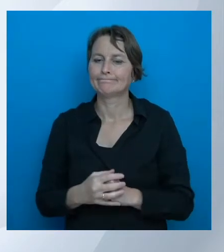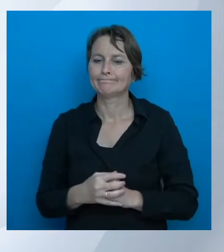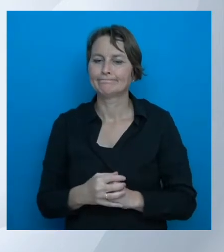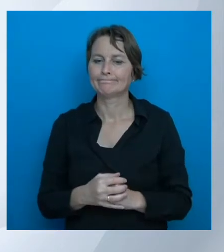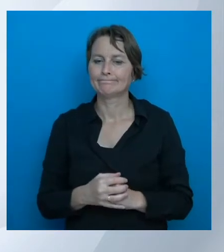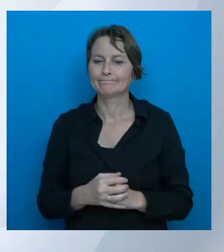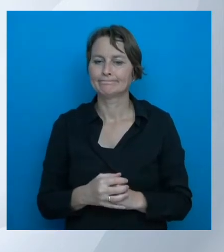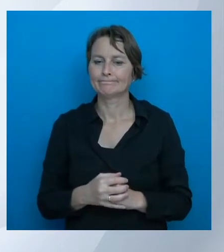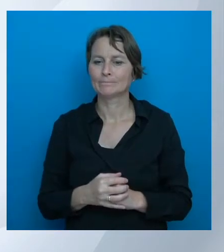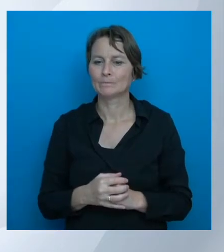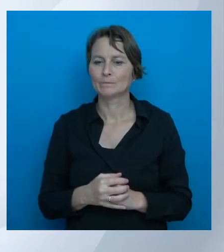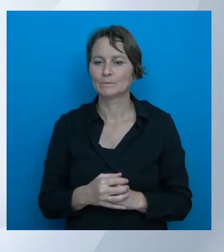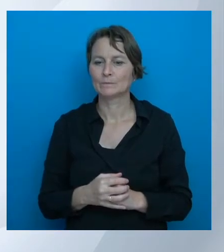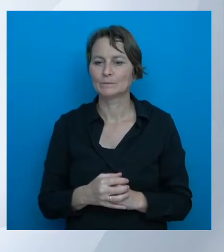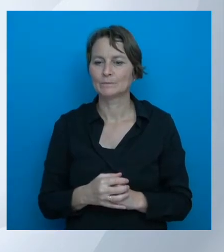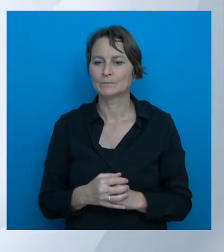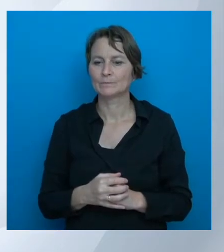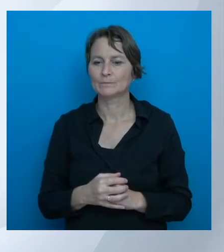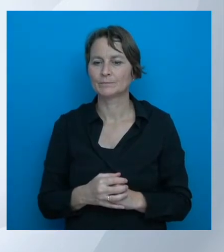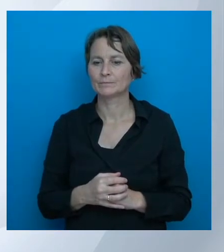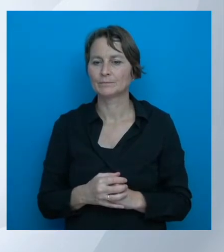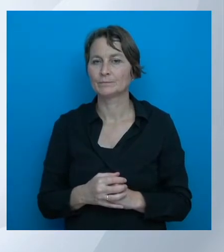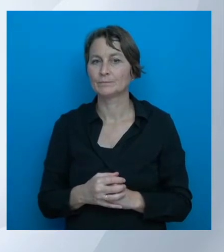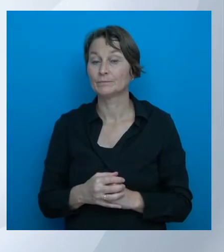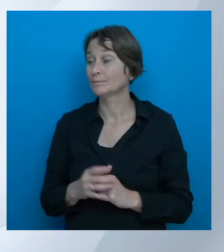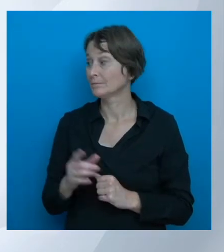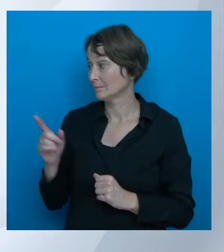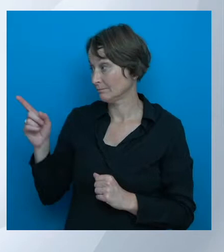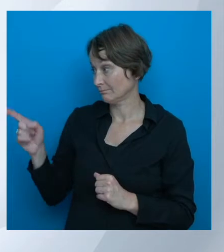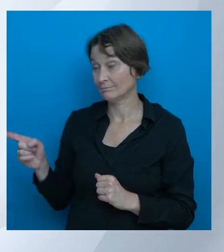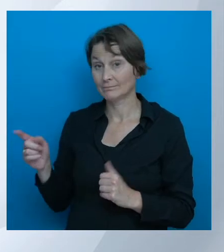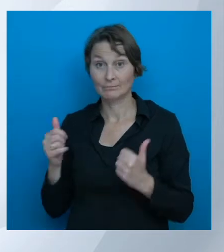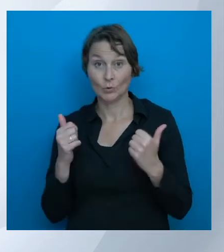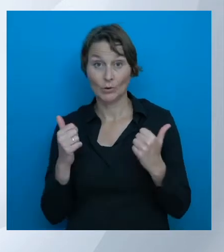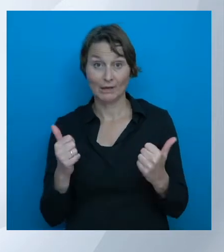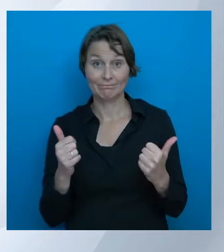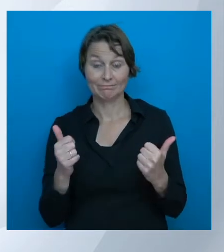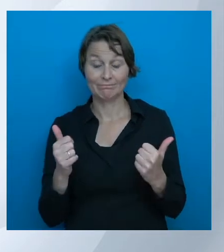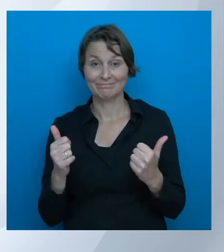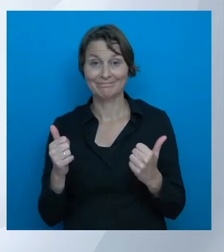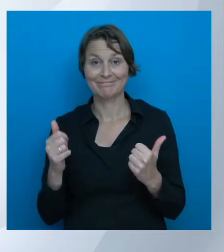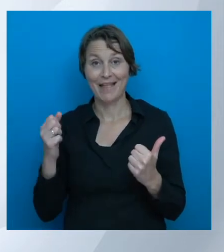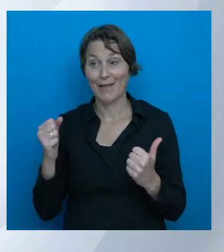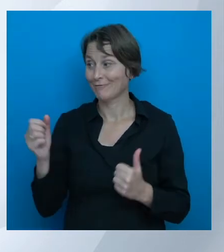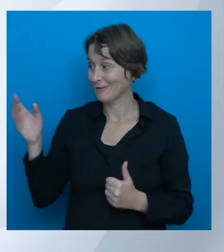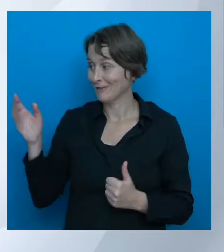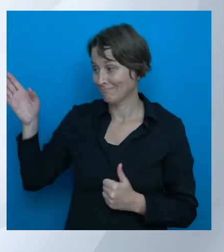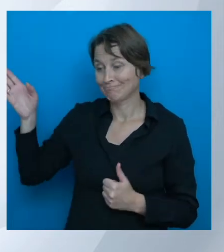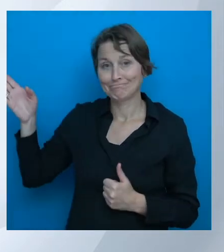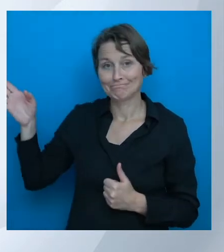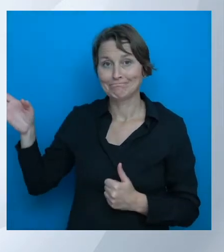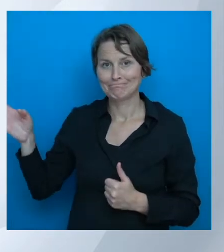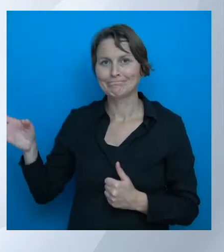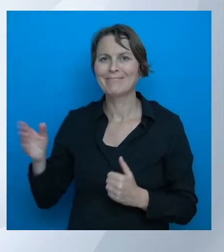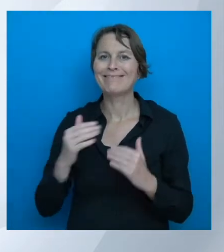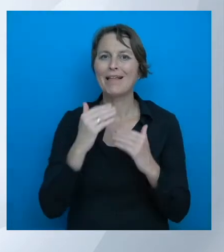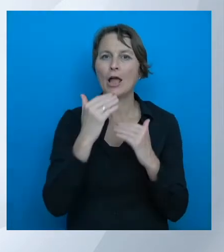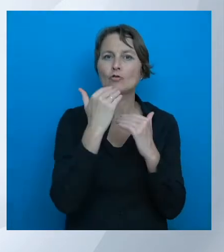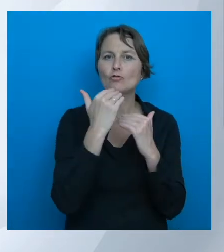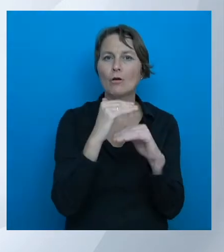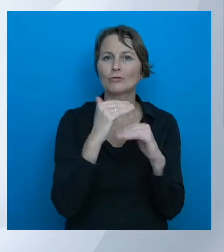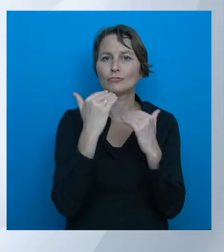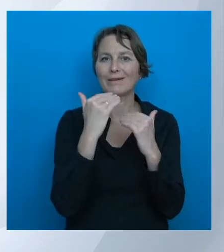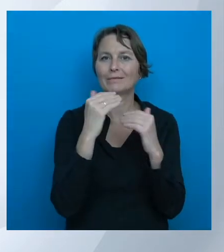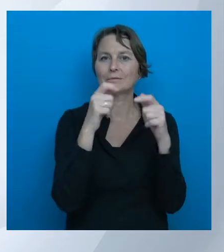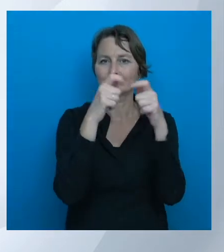All right, so we now have a constraint template and an